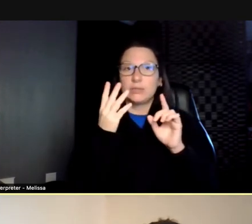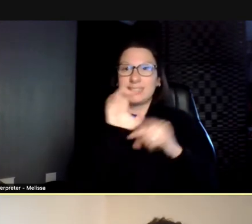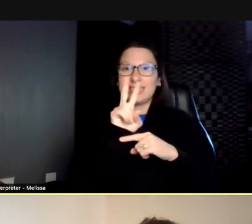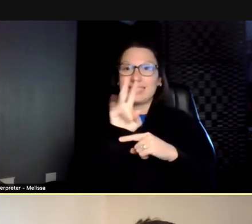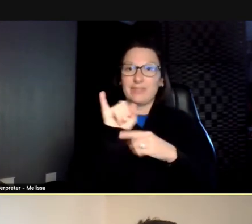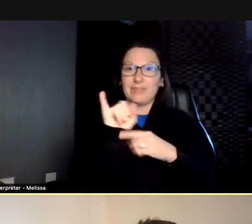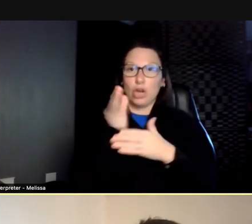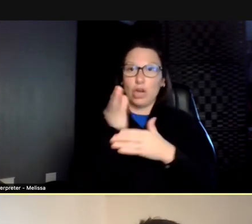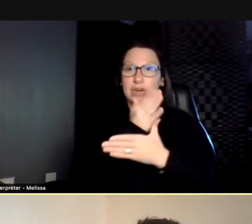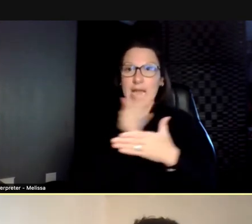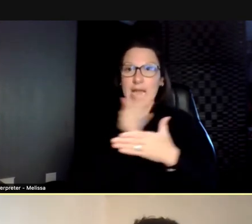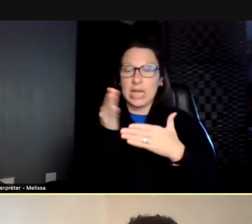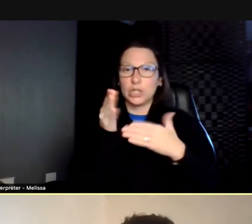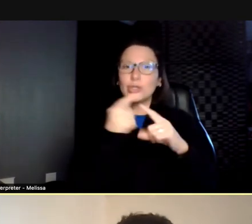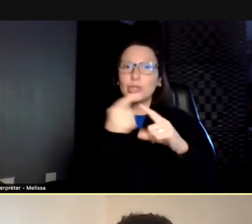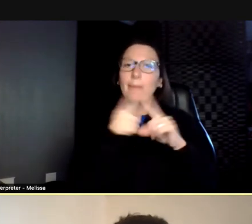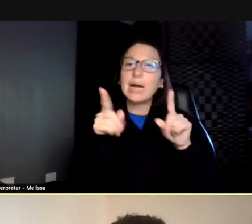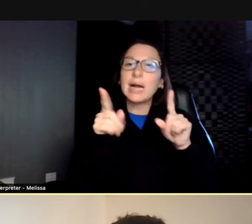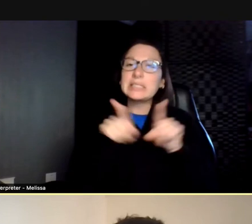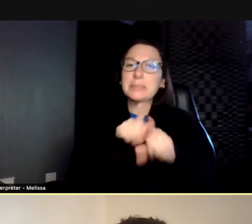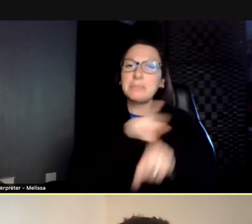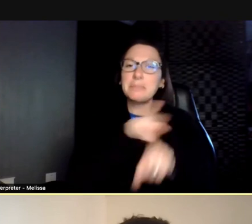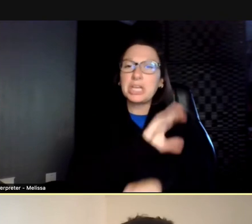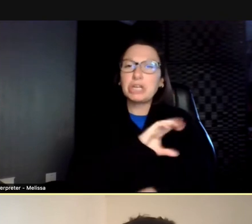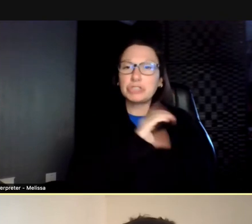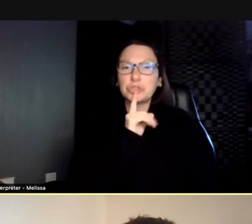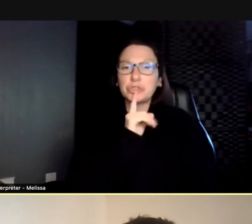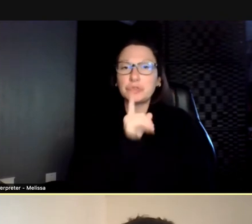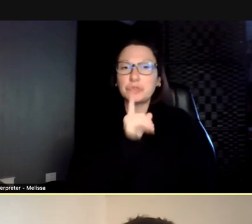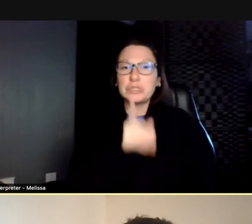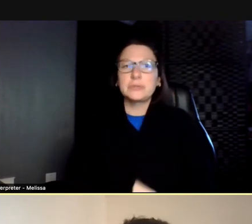range, but it's still the same characteristic.